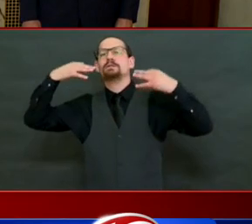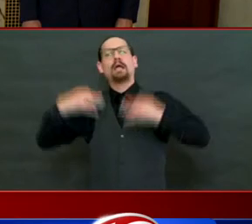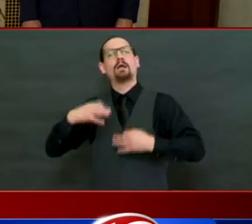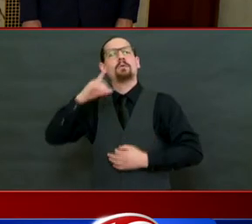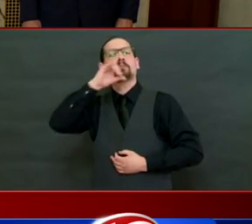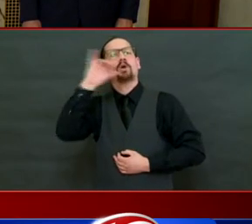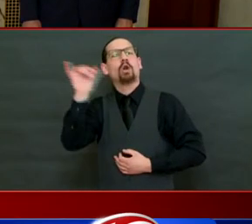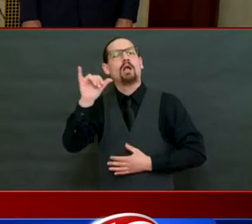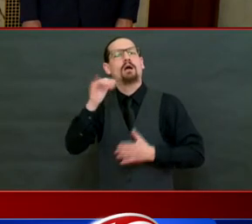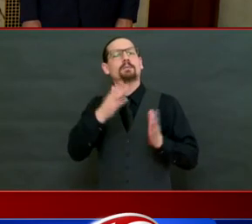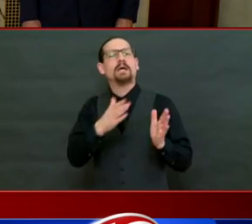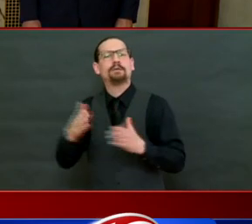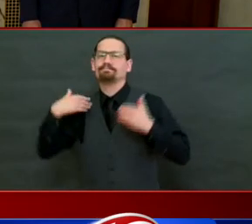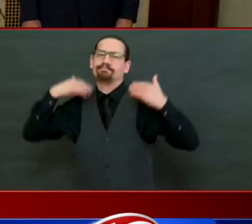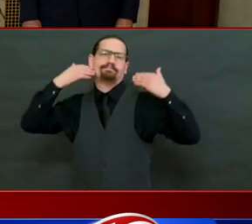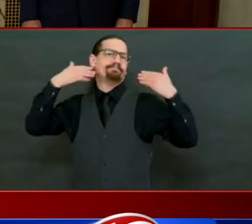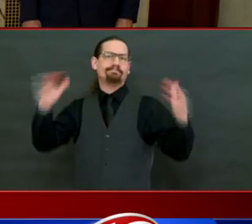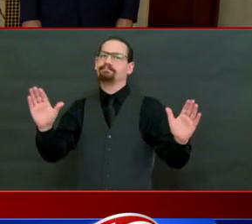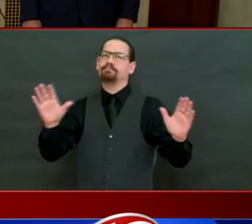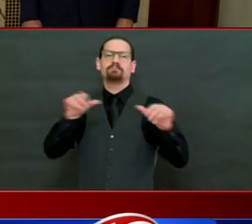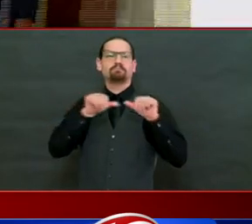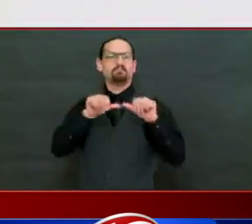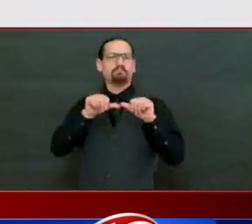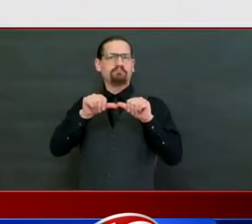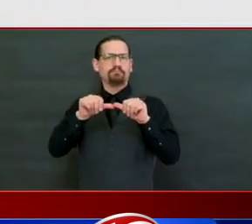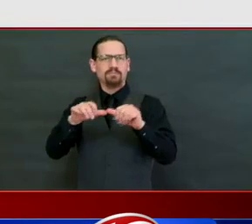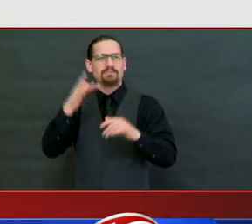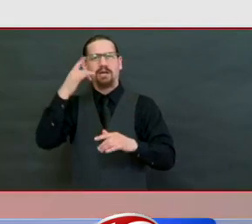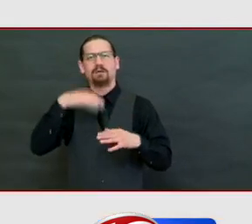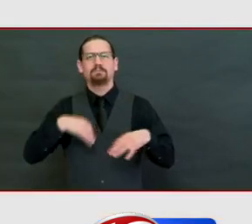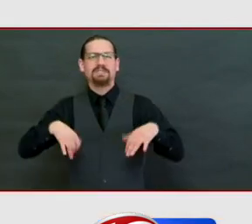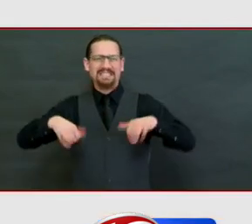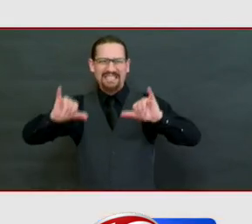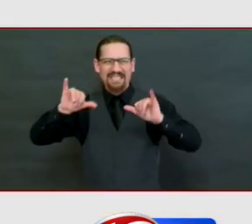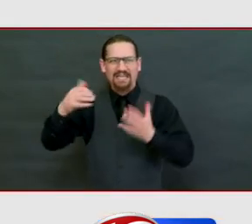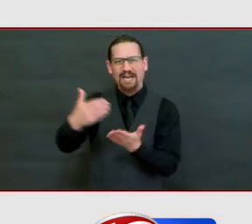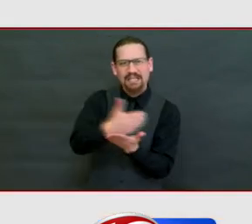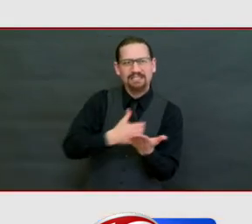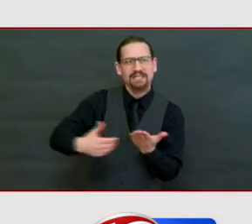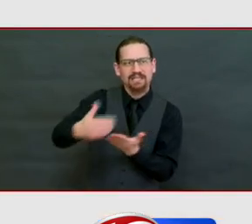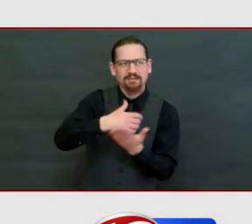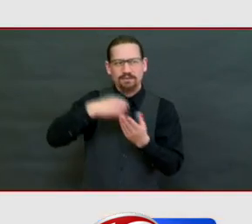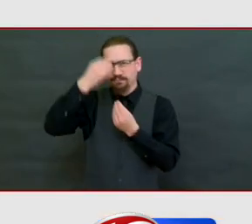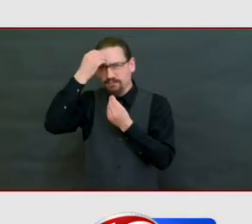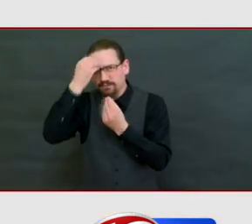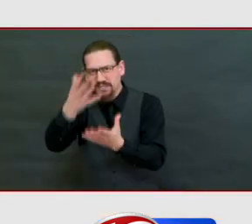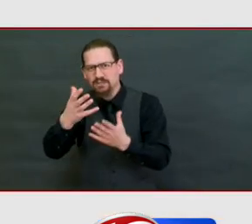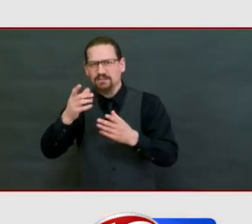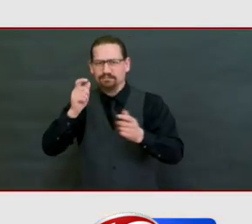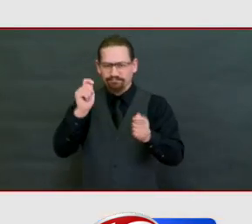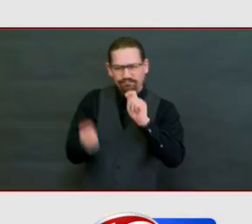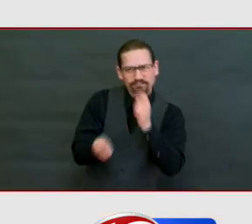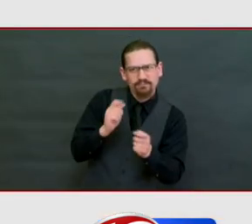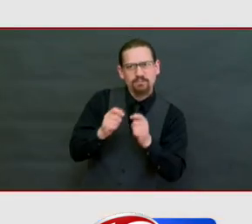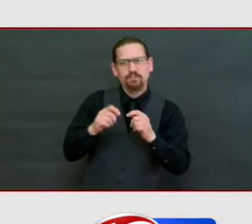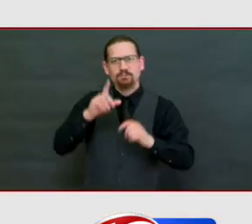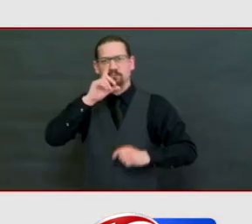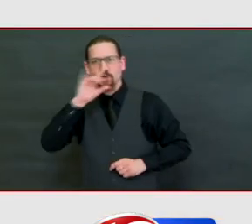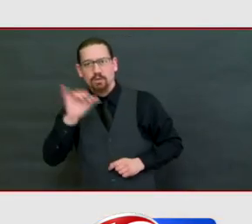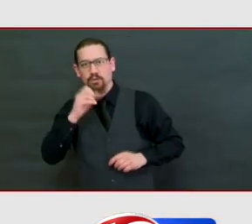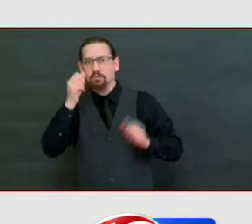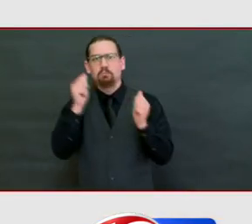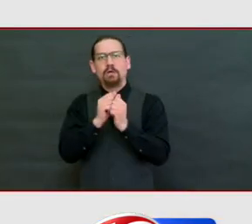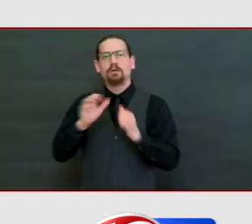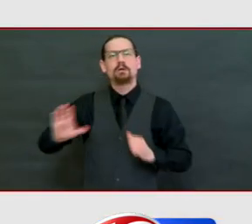it has, what is before you represents a gigantic amount of work, thought, consultation, and